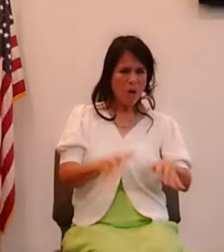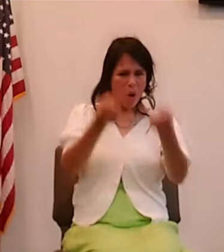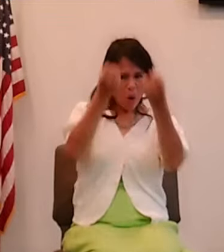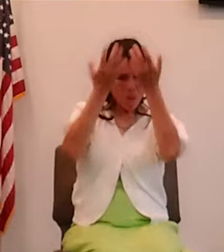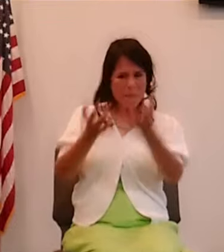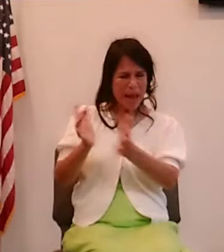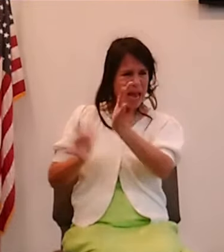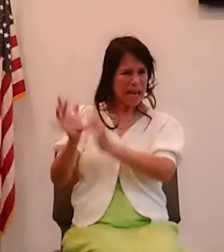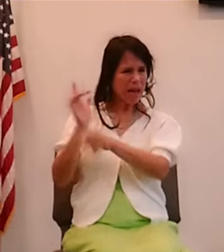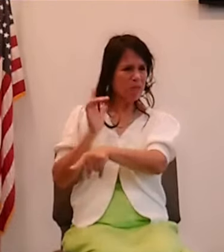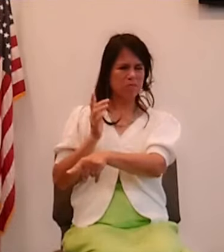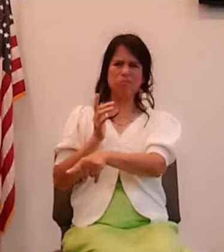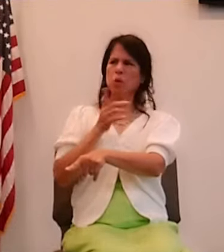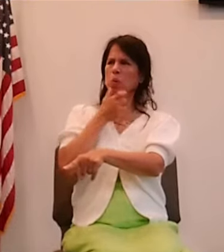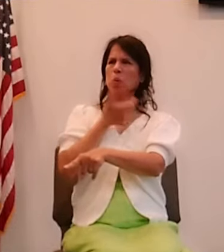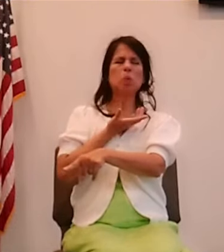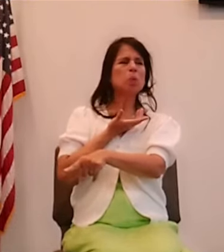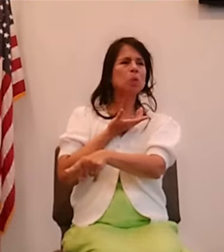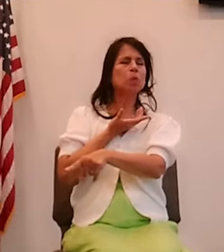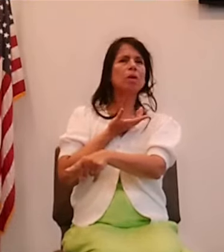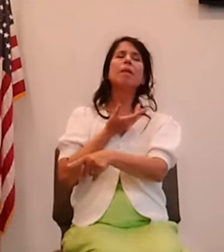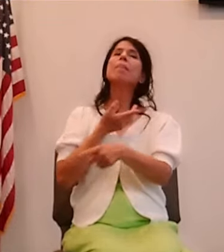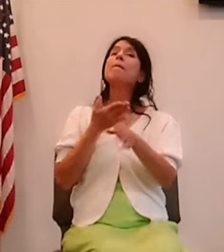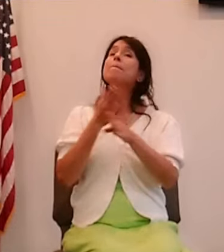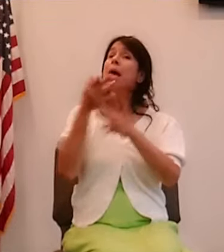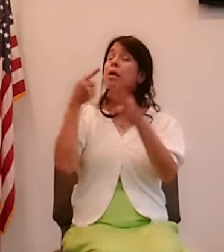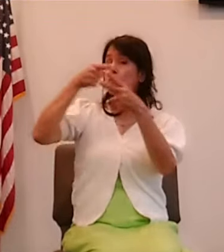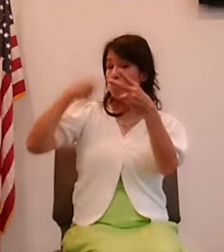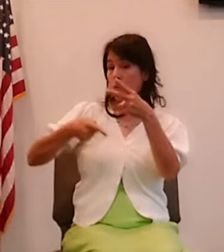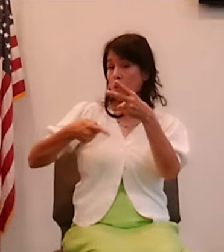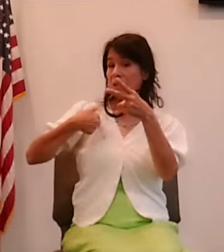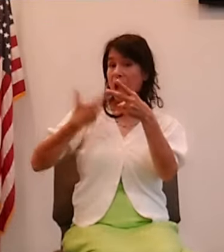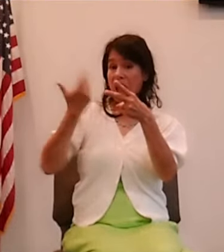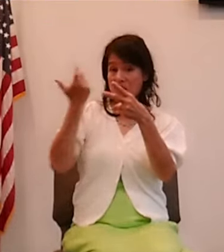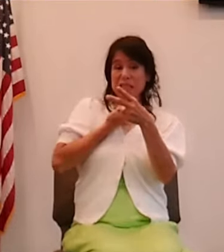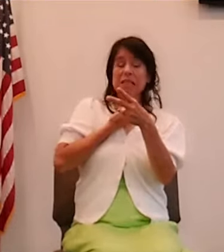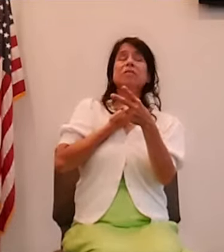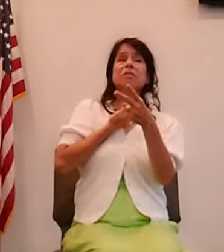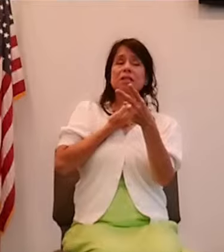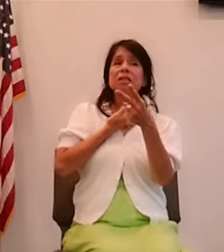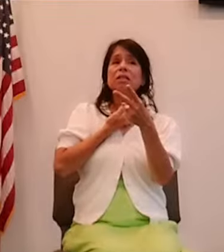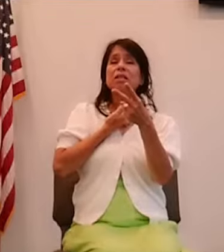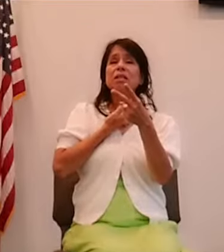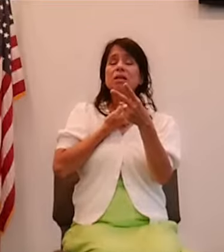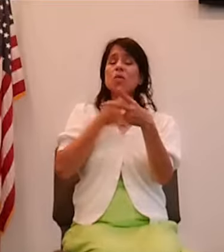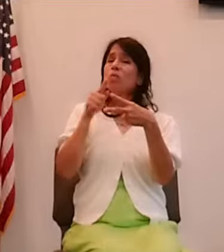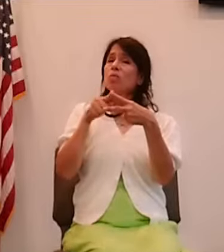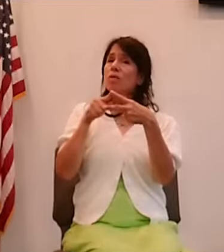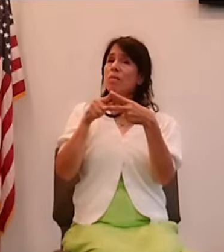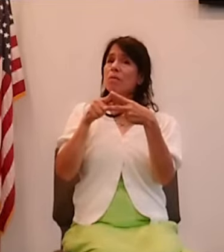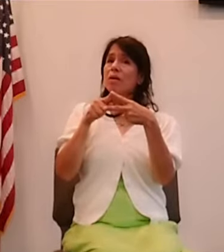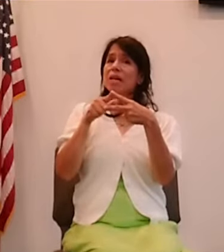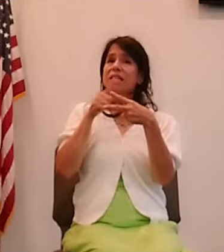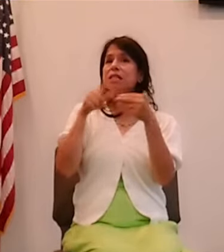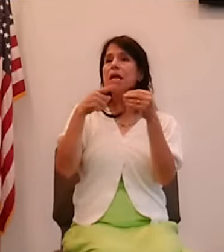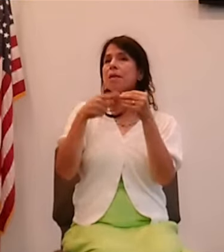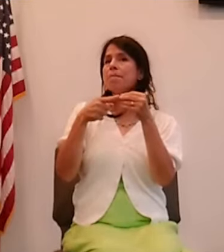two points that I got out of what Pastor Bill said is, one is, it's not about